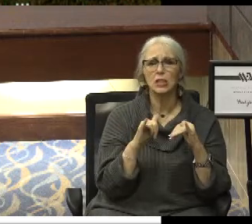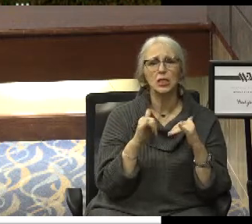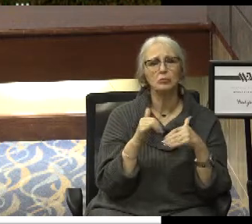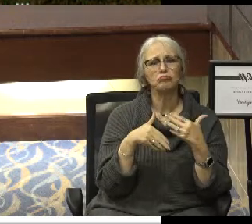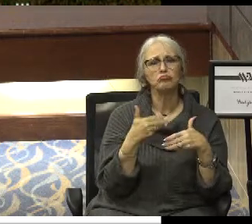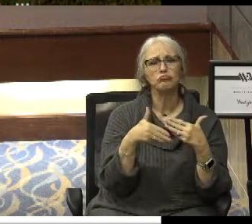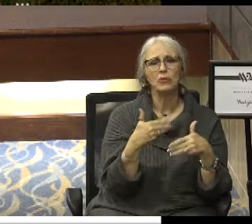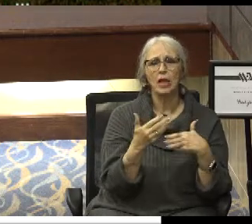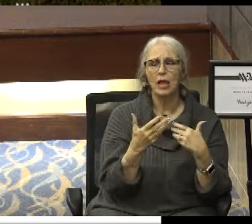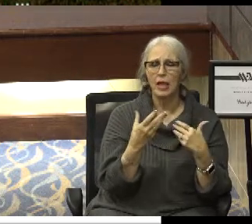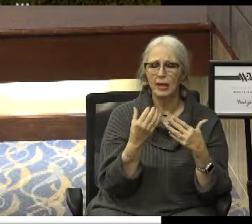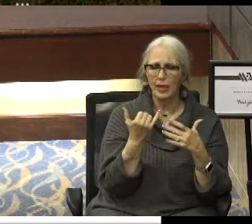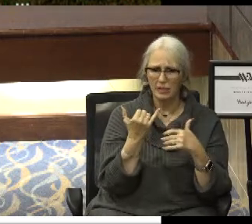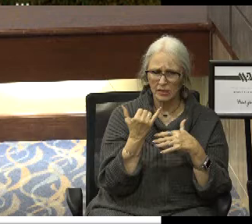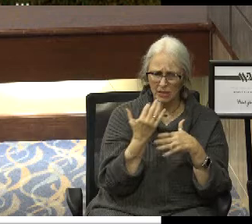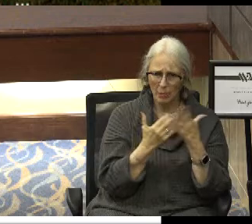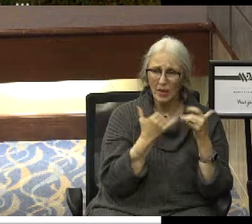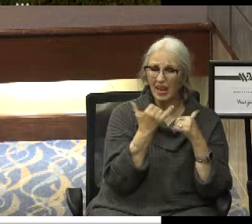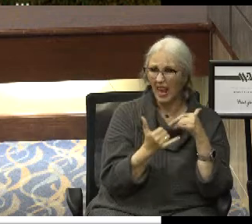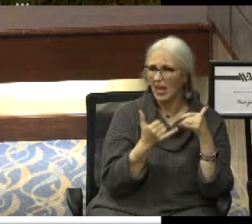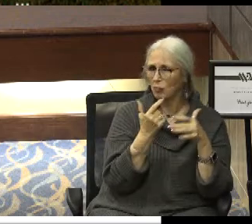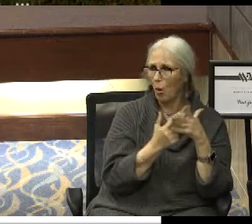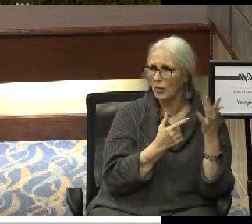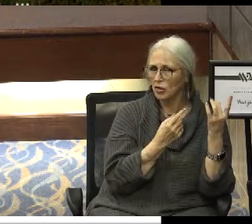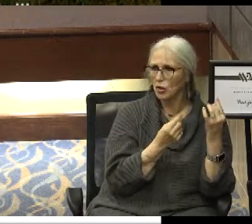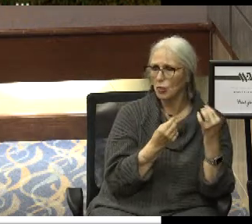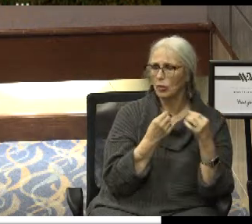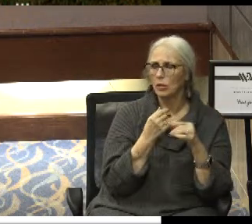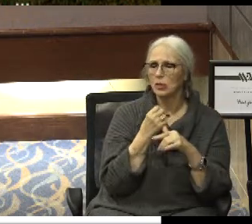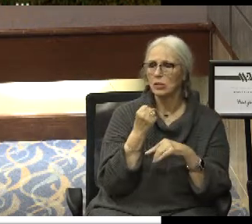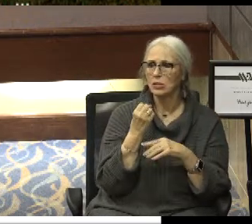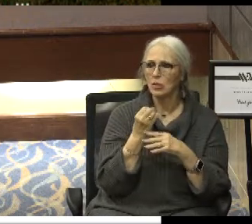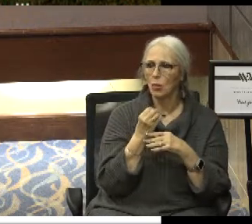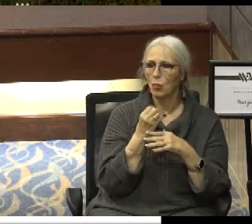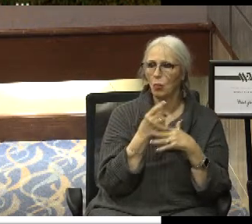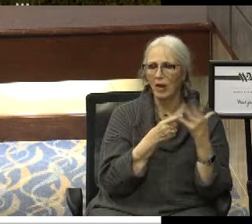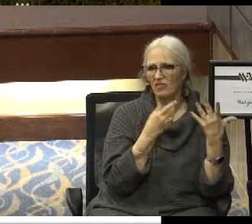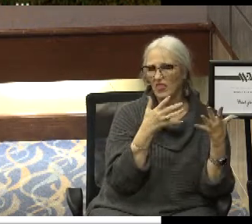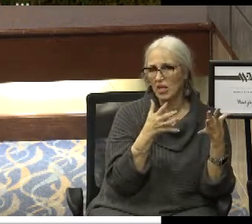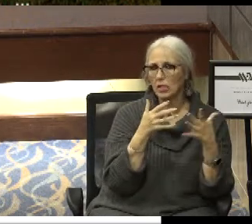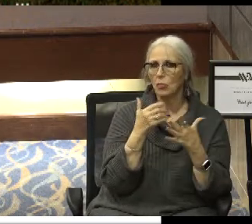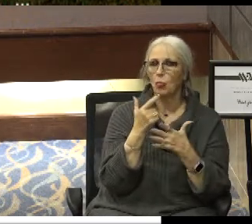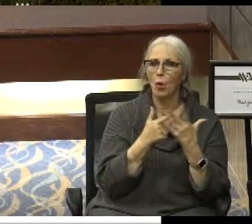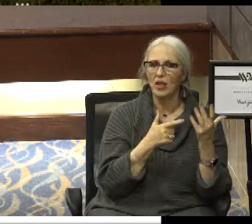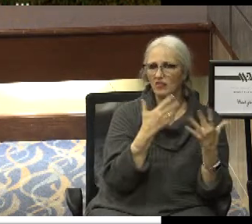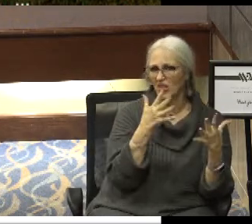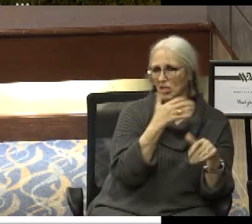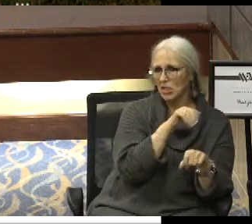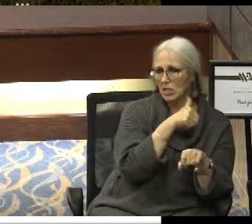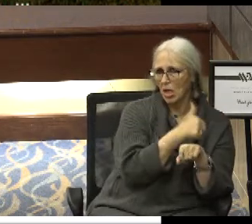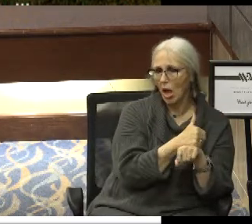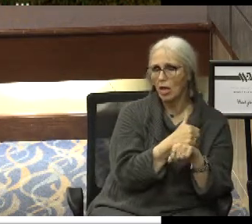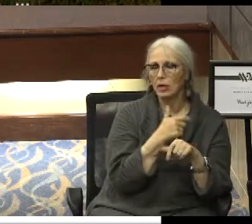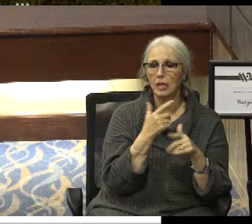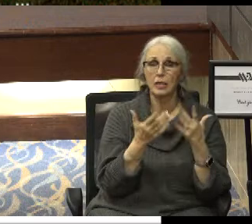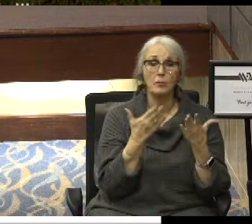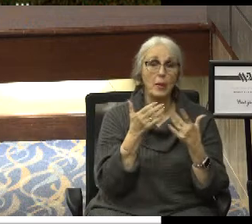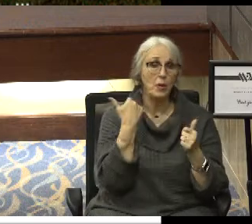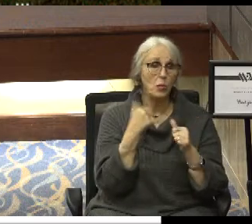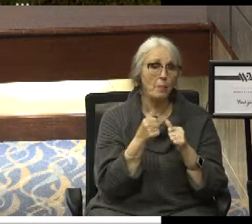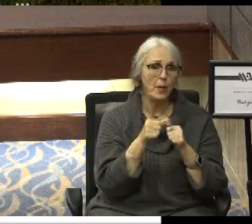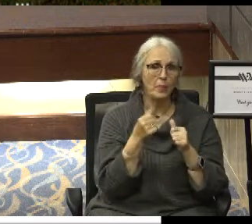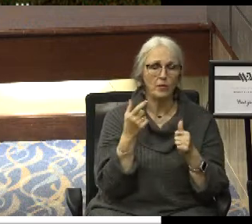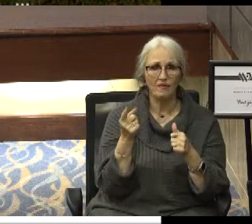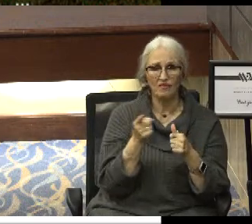get done after the materials on the buildings actually, are complete and installed. You may recall from the